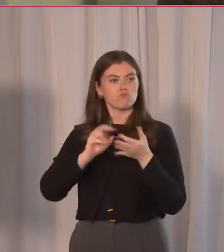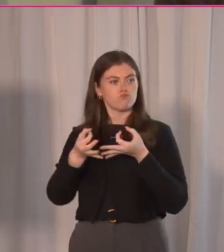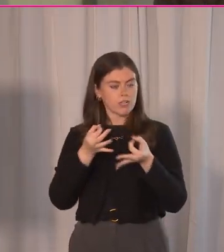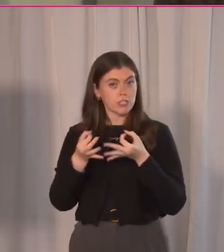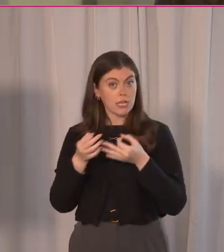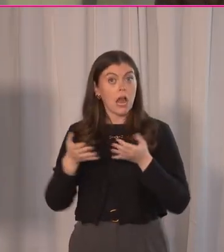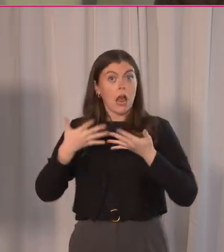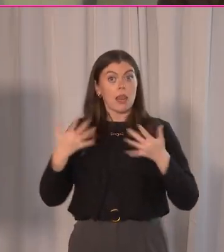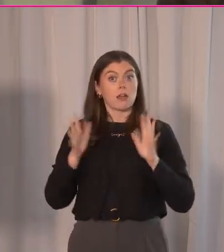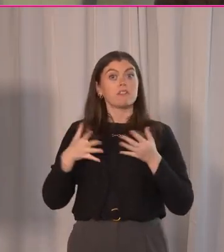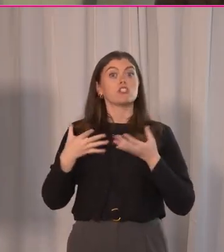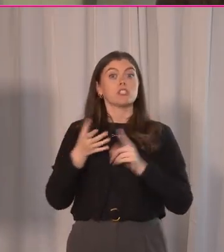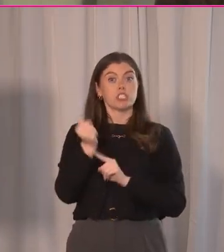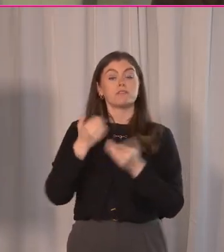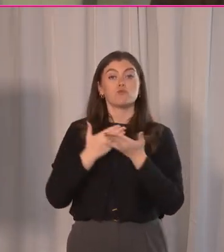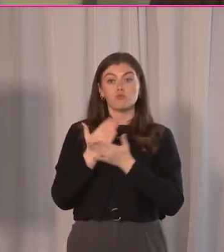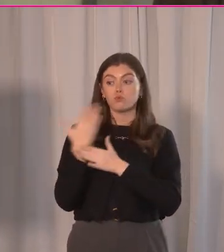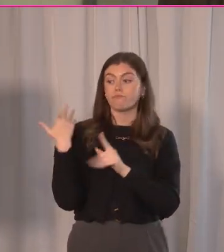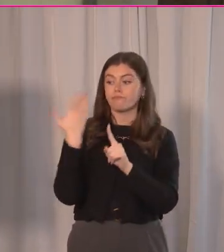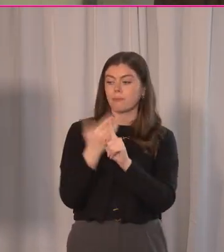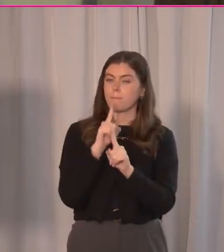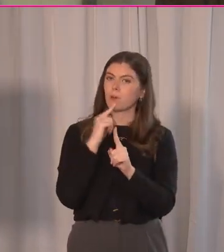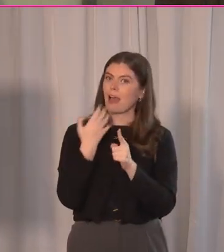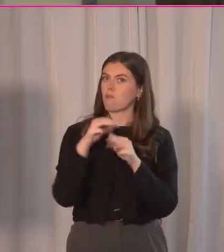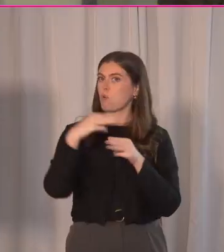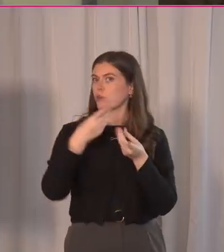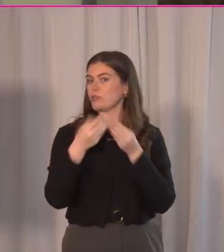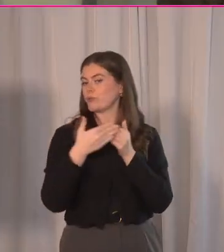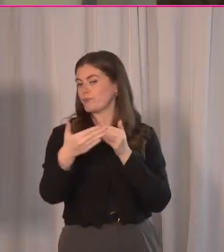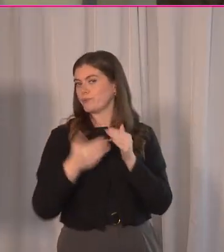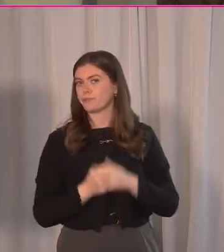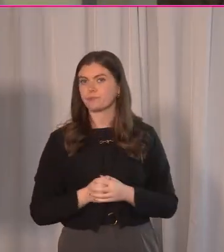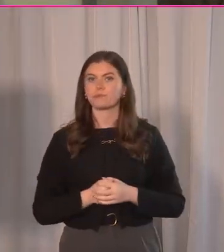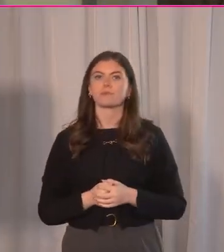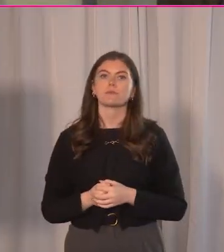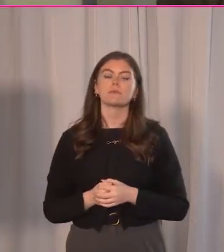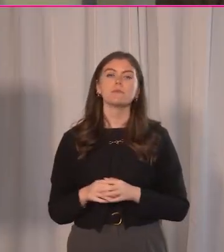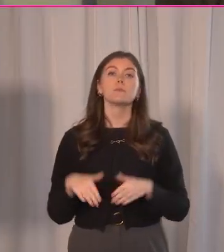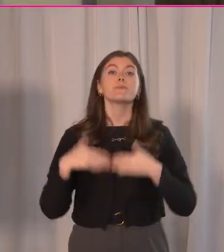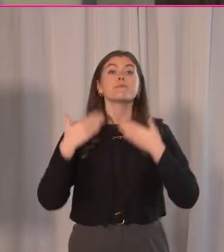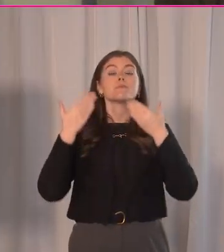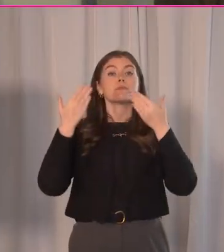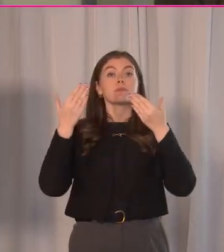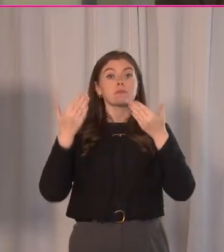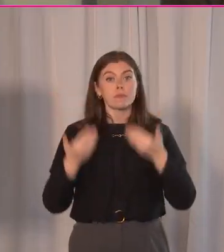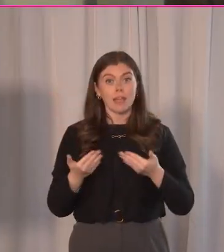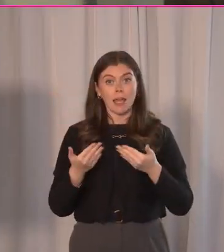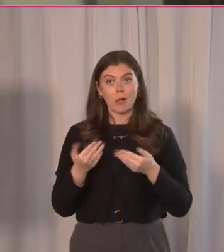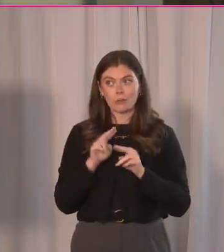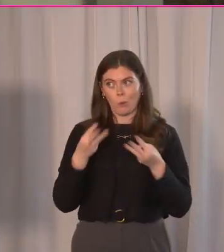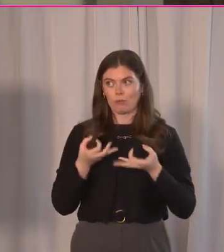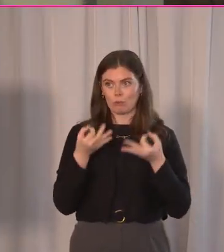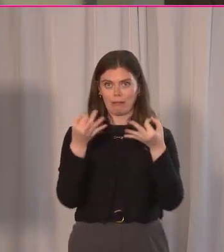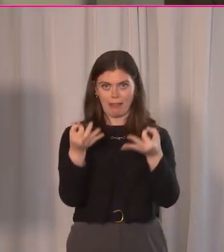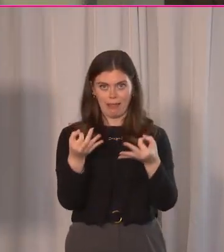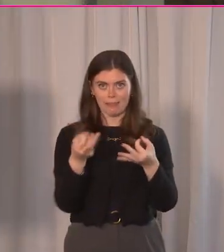has been done under the strategy, but obviously there's a lot more to do. So, moving along, as we're told, we don't want to delay too